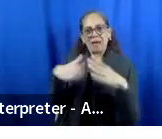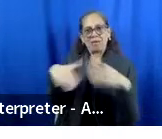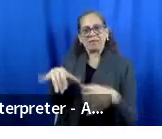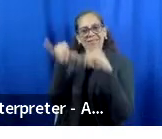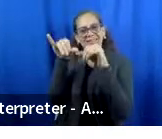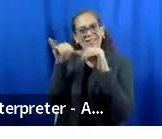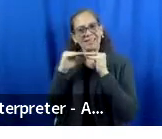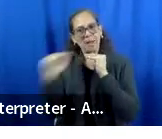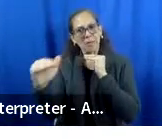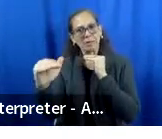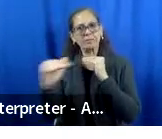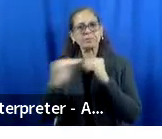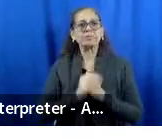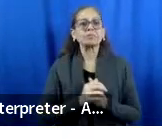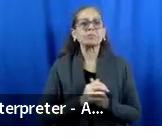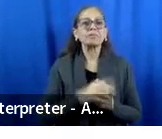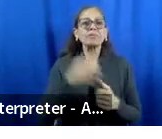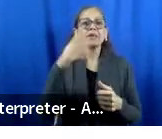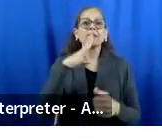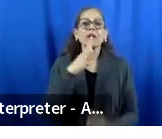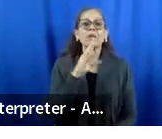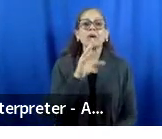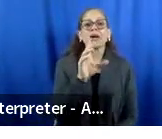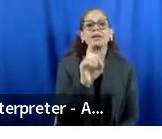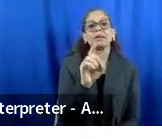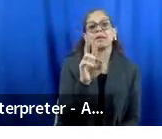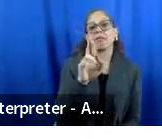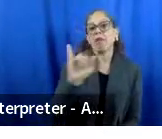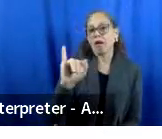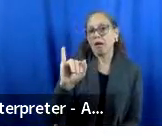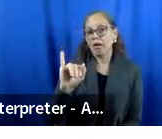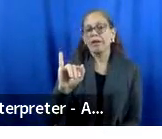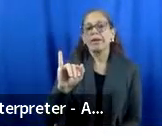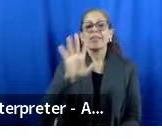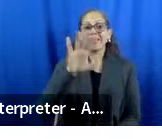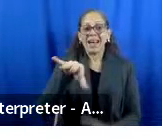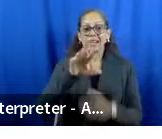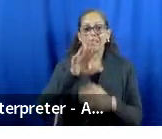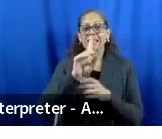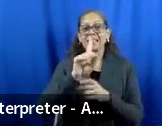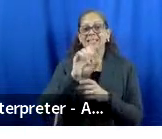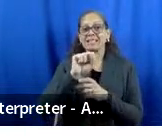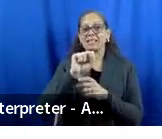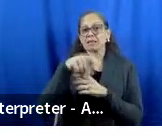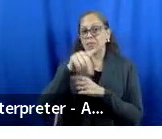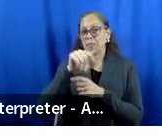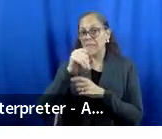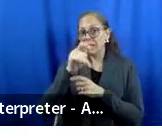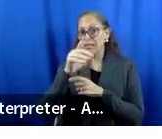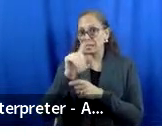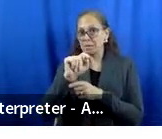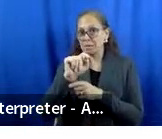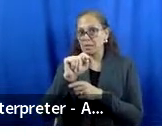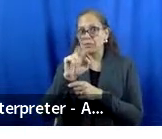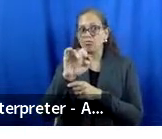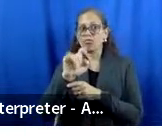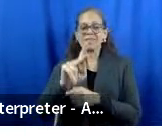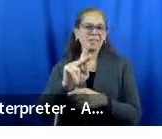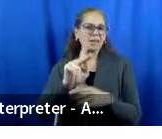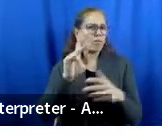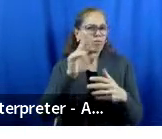So I mentioned that the DRI, the Displacement Risk Index, incorporates risk factors. What are these risk